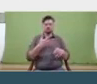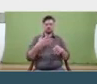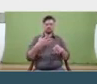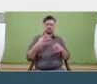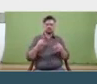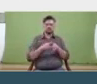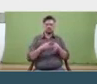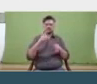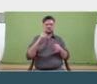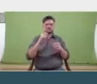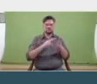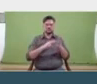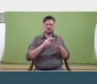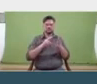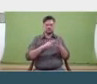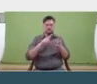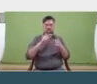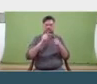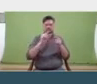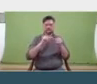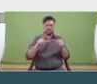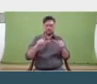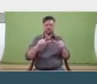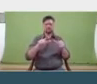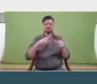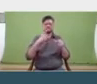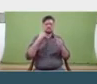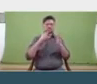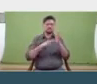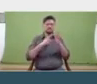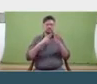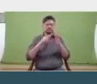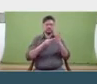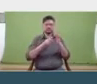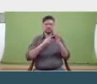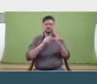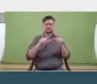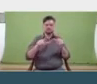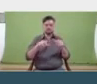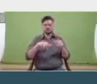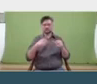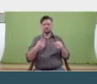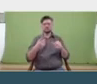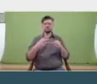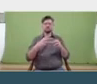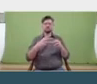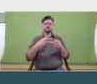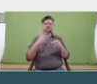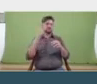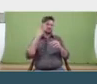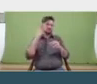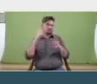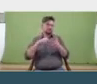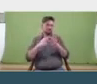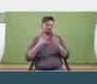say conceptual intentional okay concepts forming etc and for uh sound we say